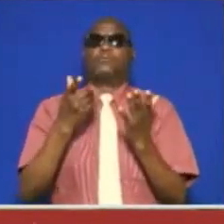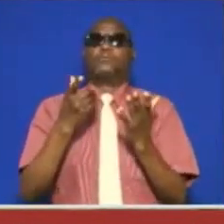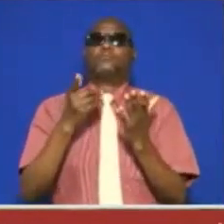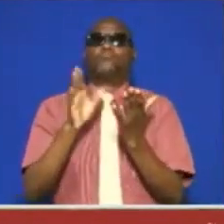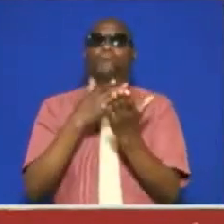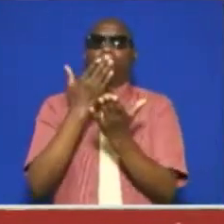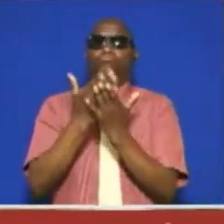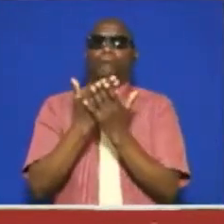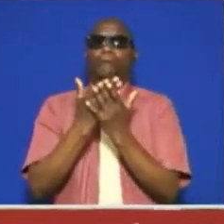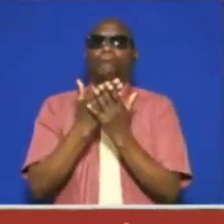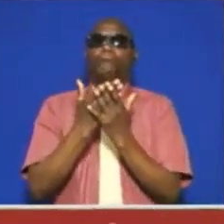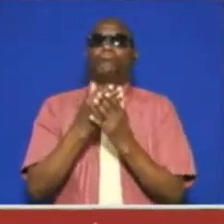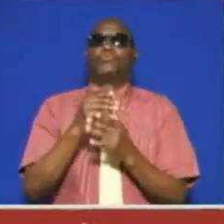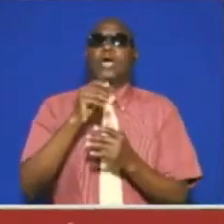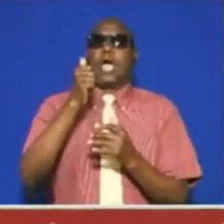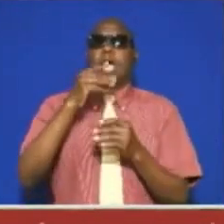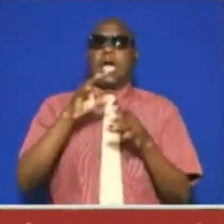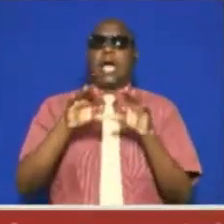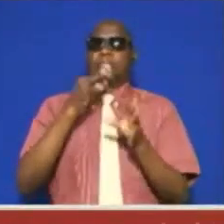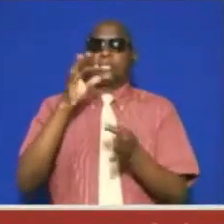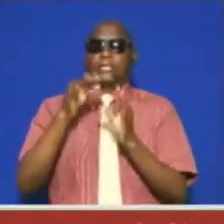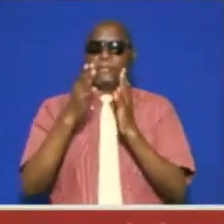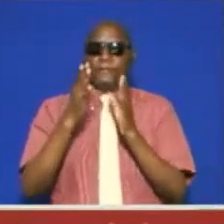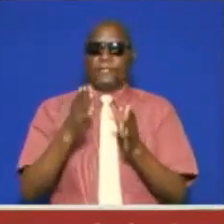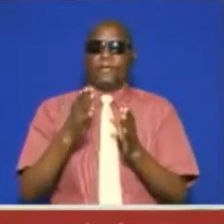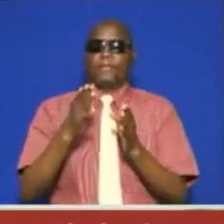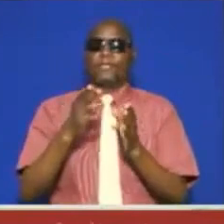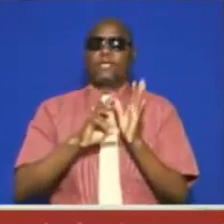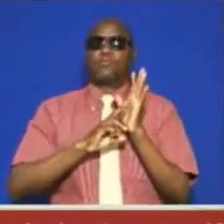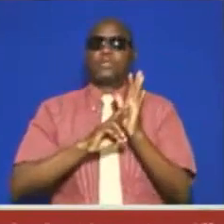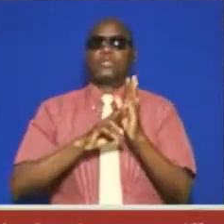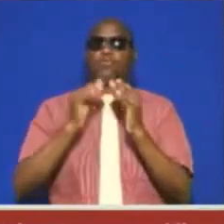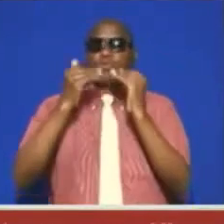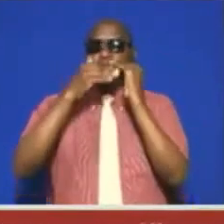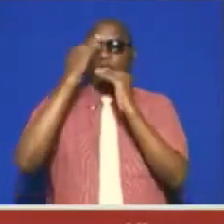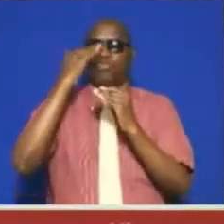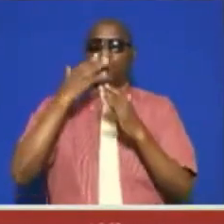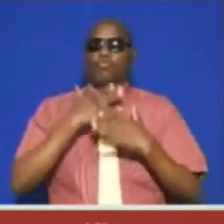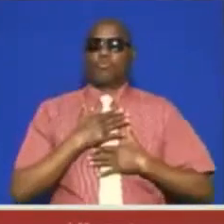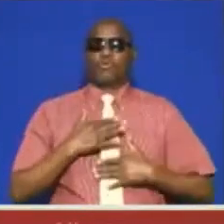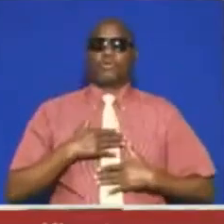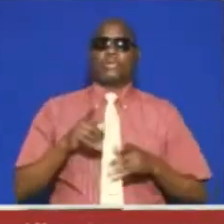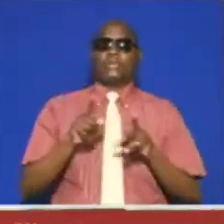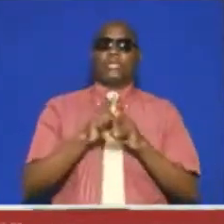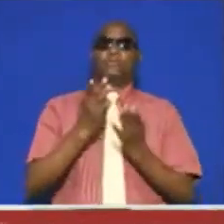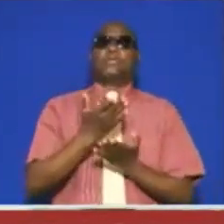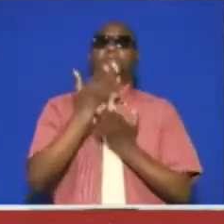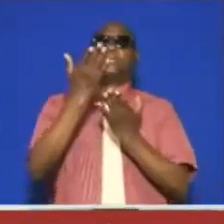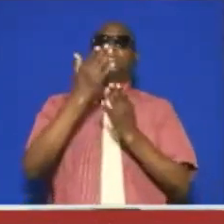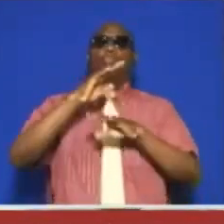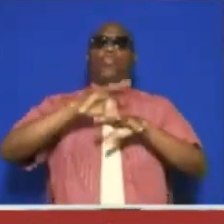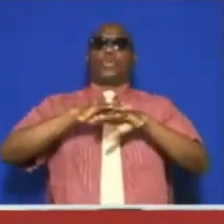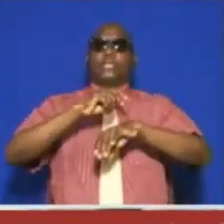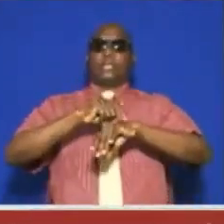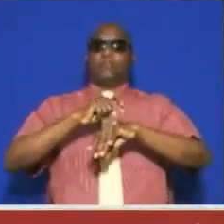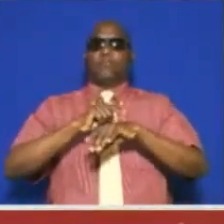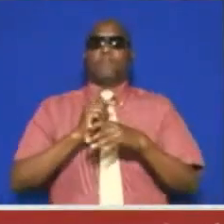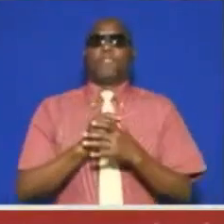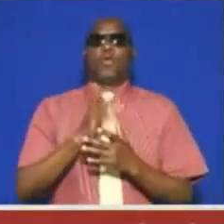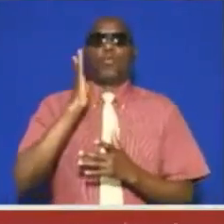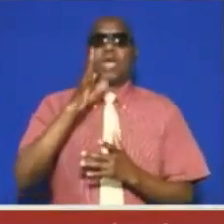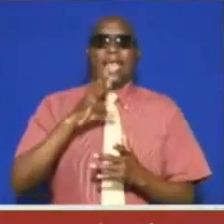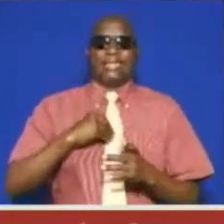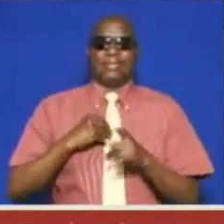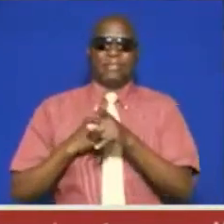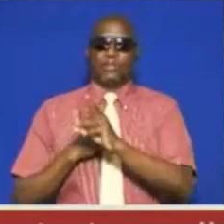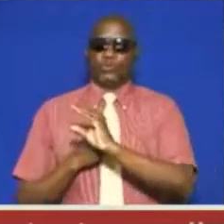of Medical Laboratory Assessors on behalf of the rest of the professional bodies, though submitted on time. We are not going to condone it. Addressing